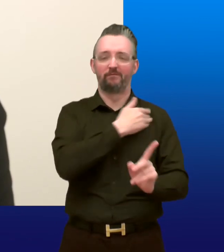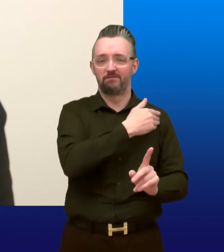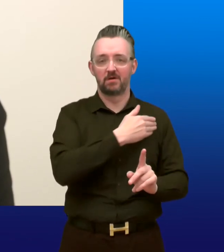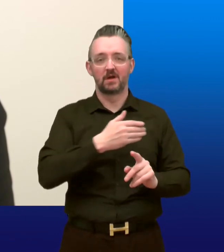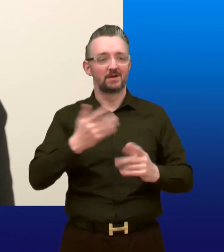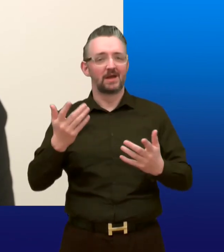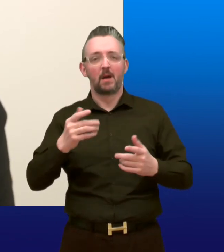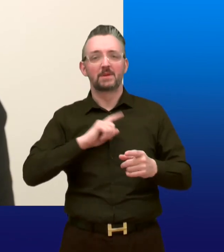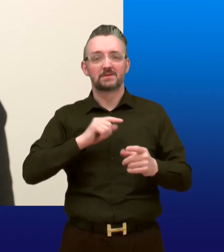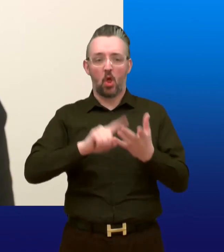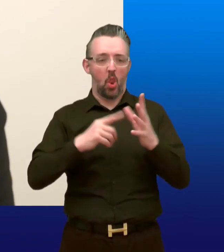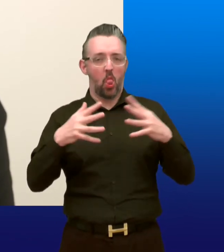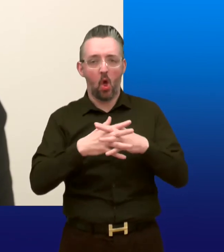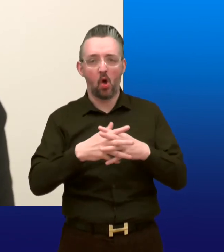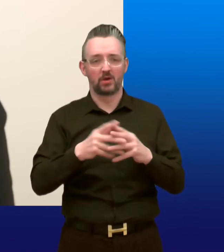24. 24.